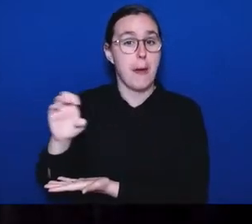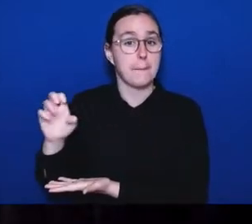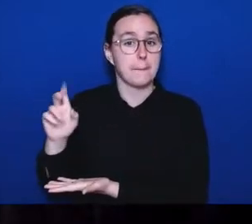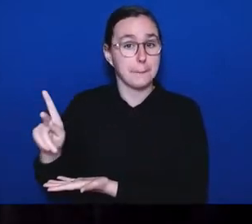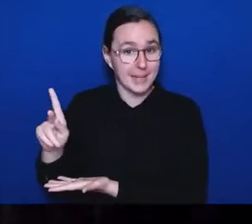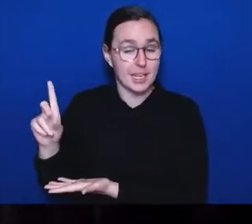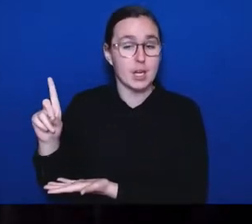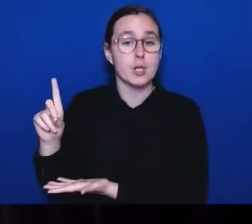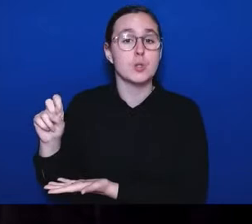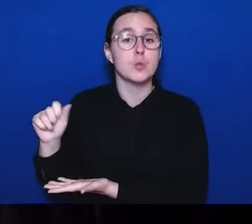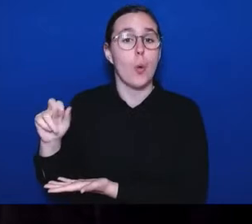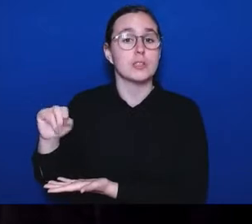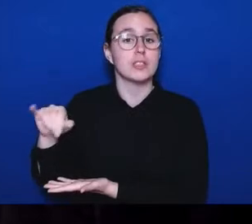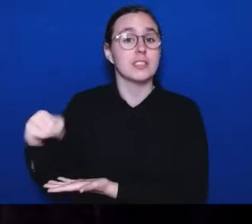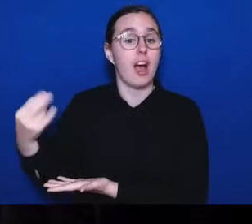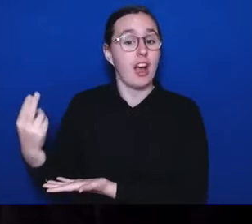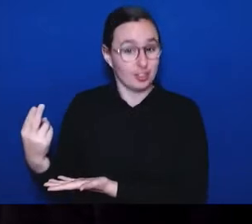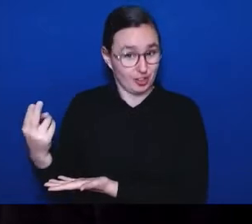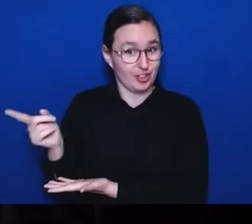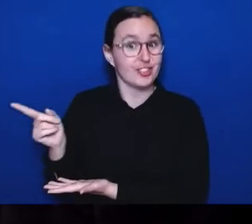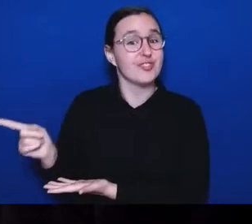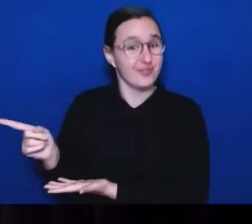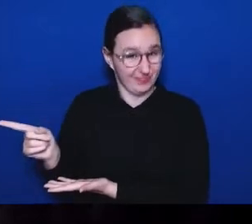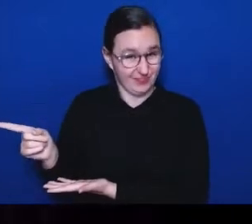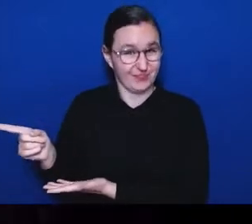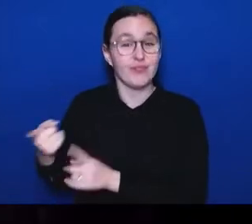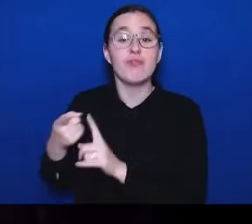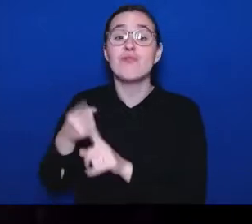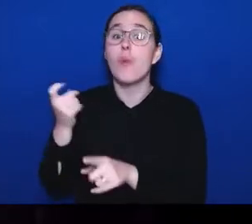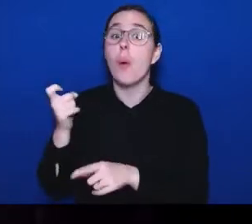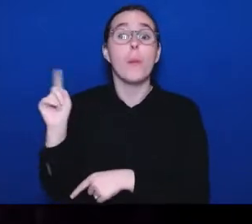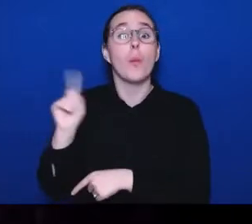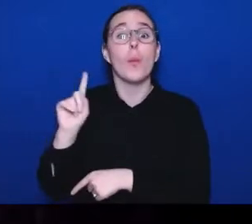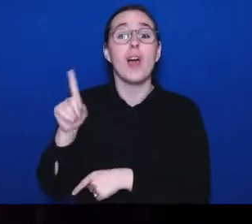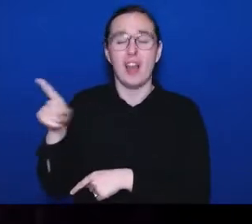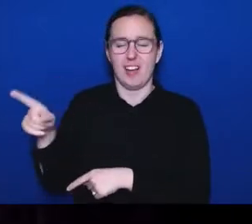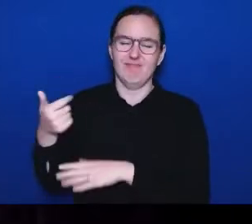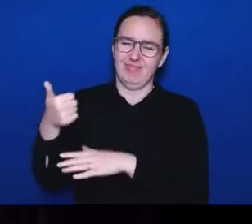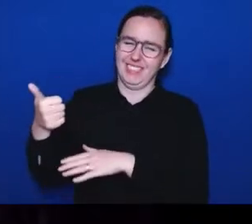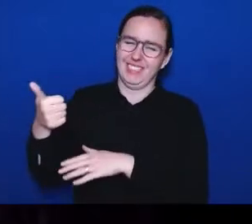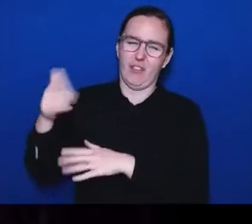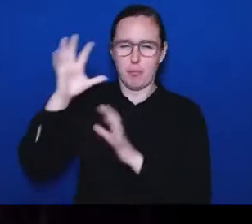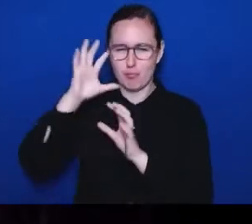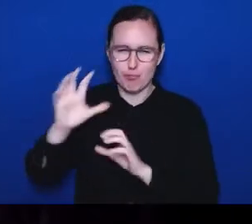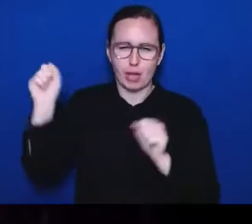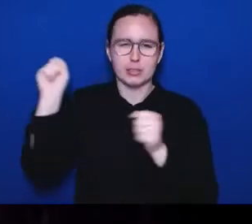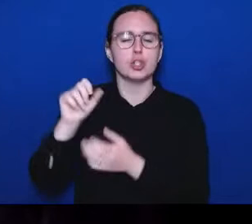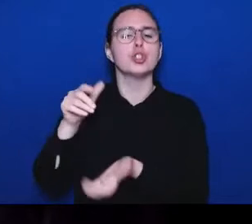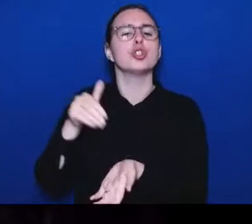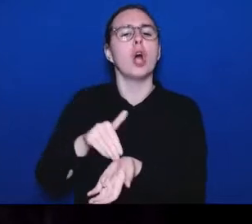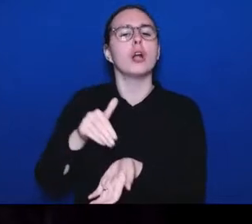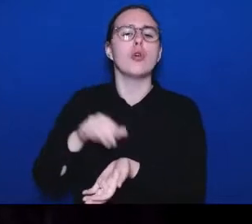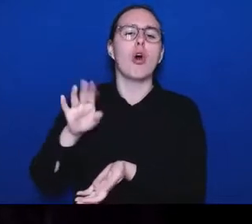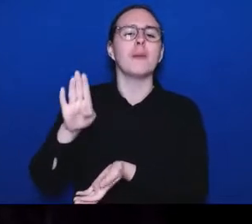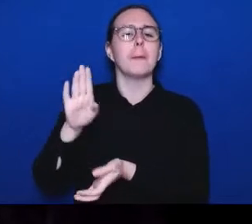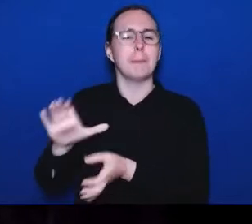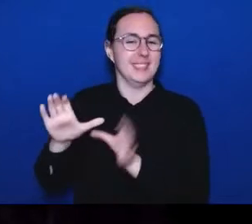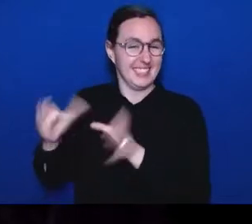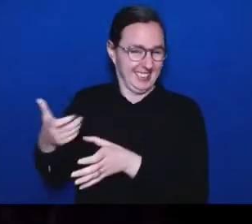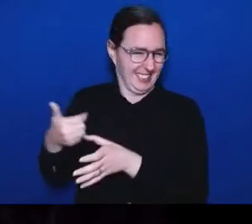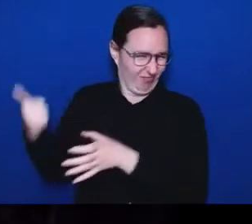few moments. We're obviously, this is a very significant day for people